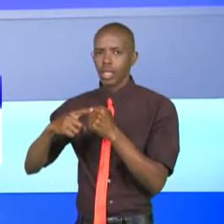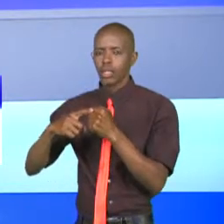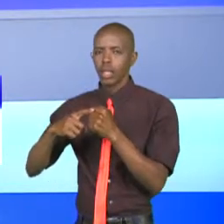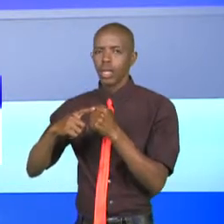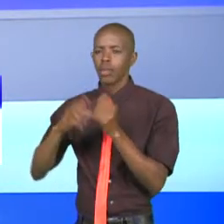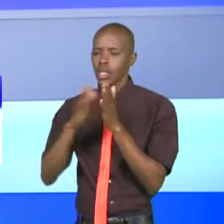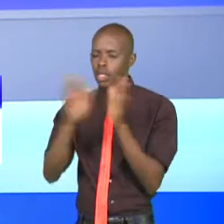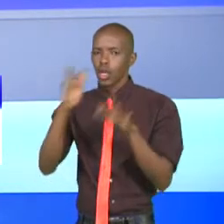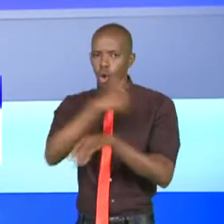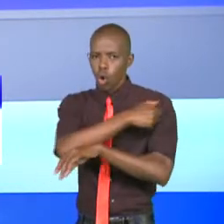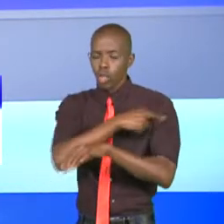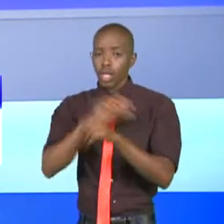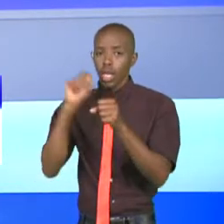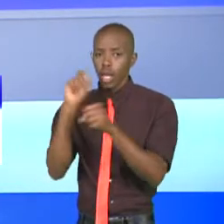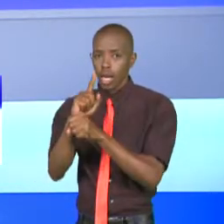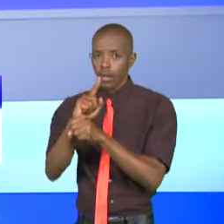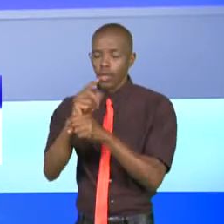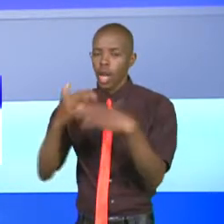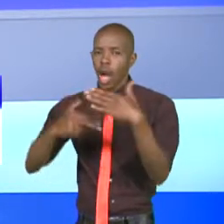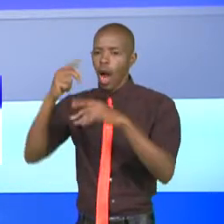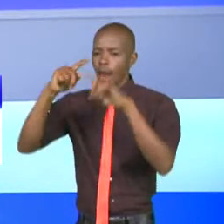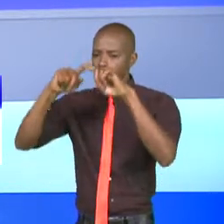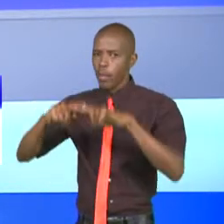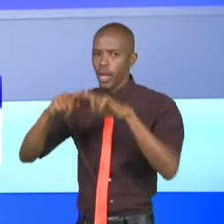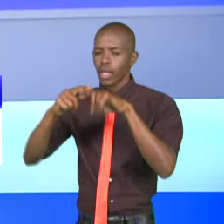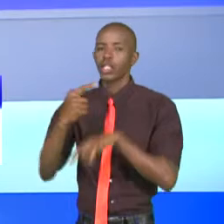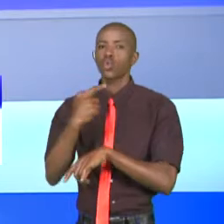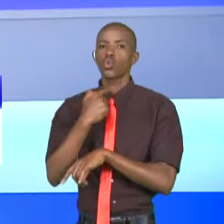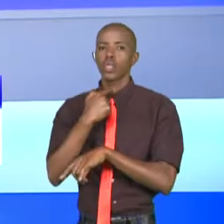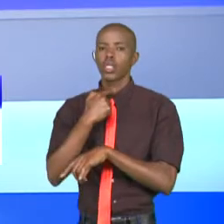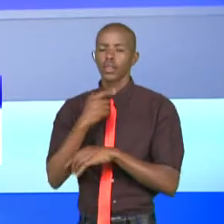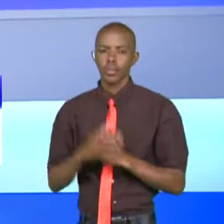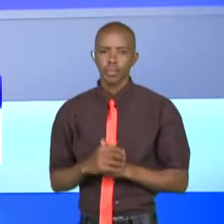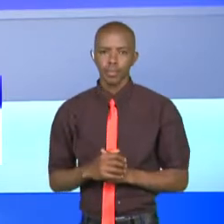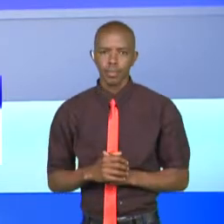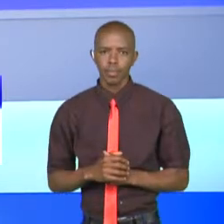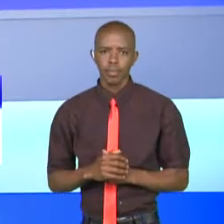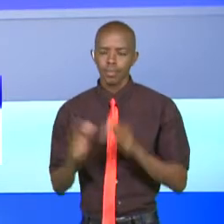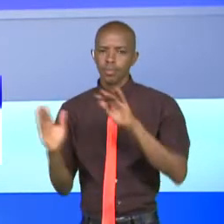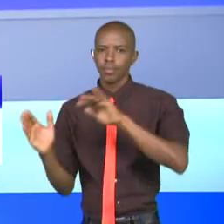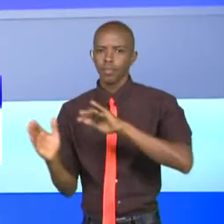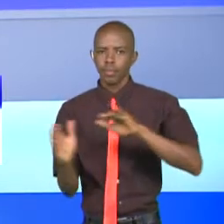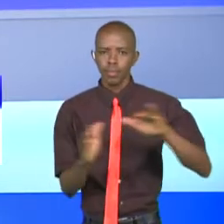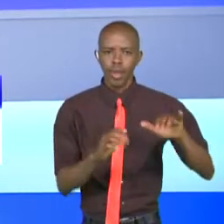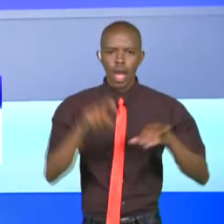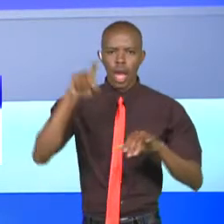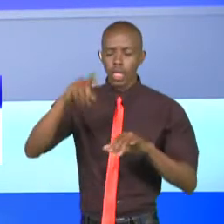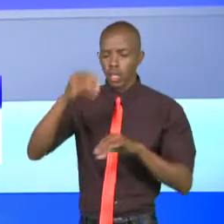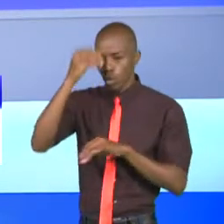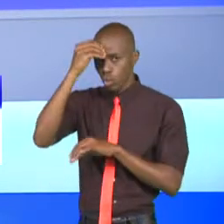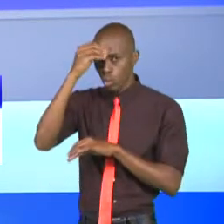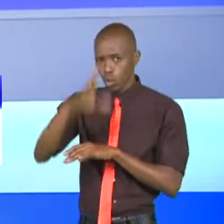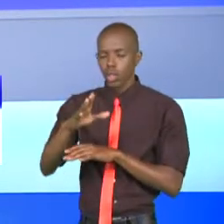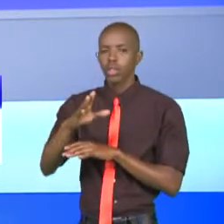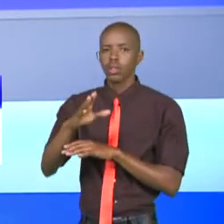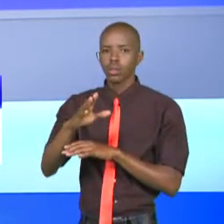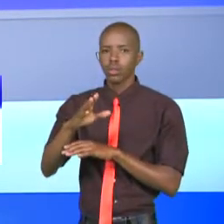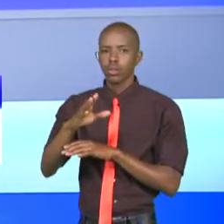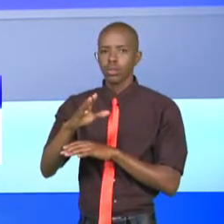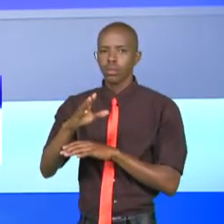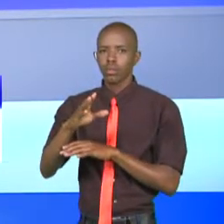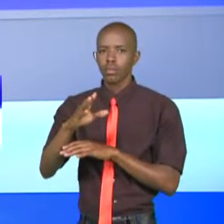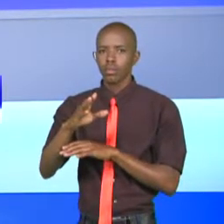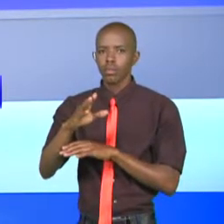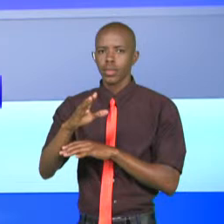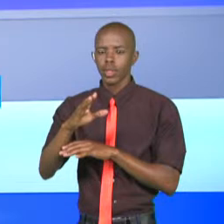wards. 11 are in the high dependency unit. Moving on, there is need for students to pursue nutrition